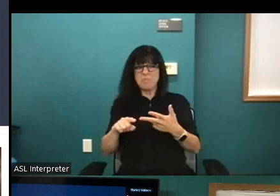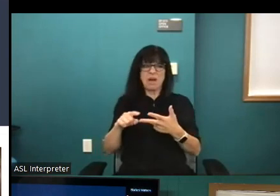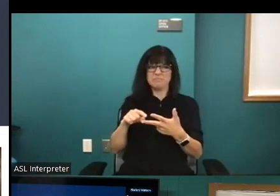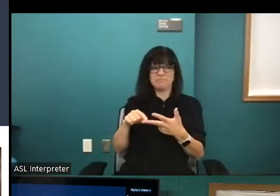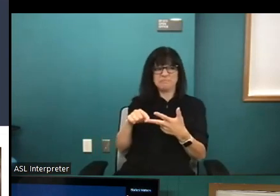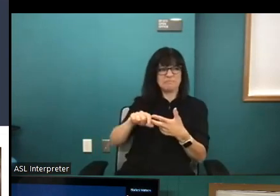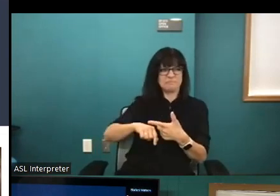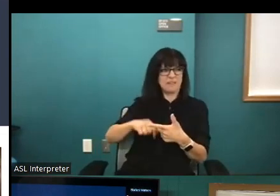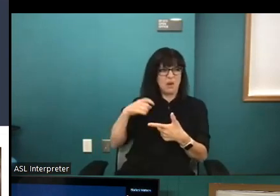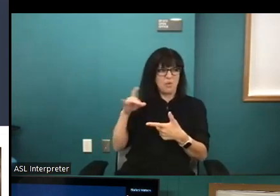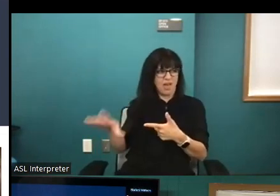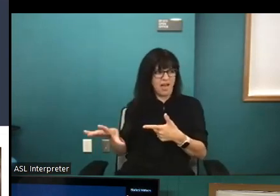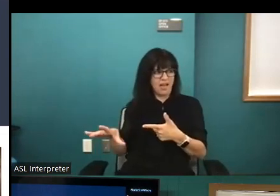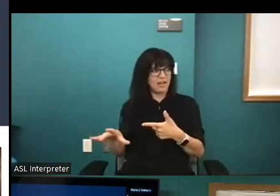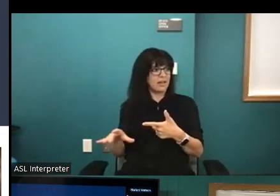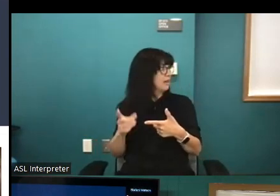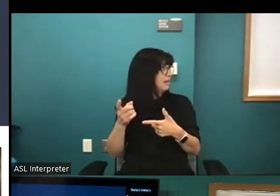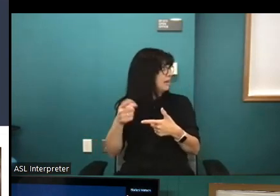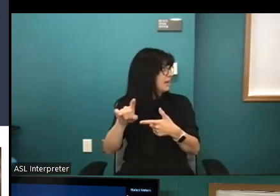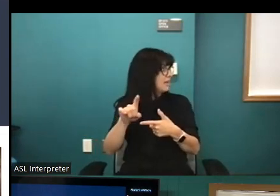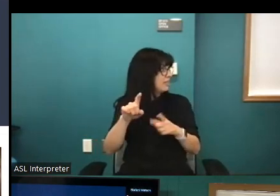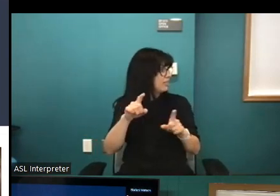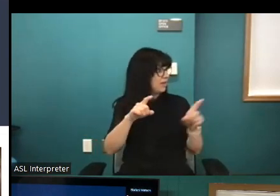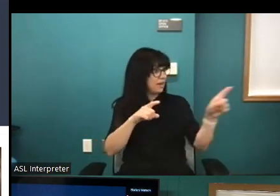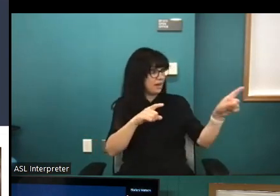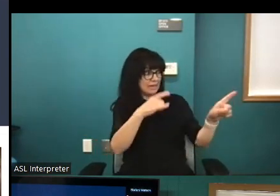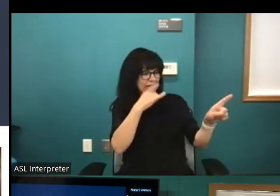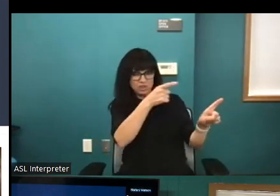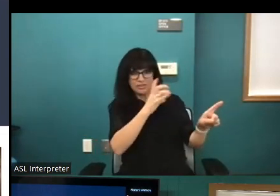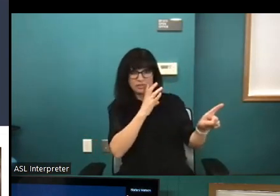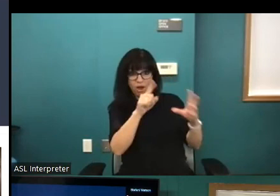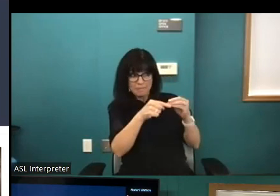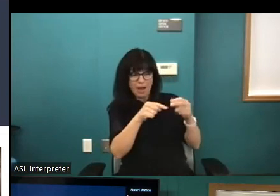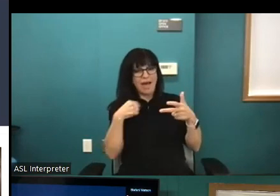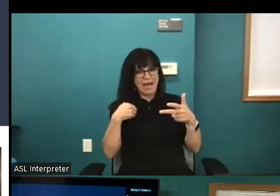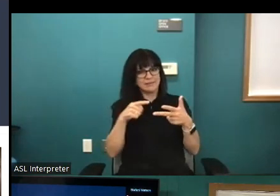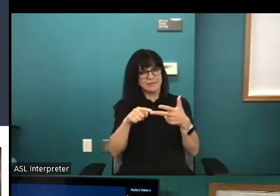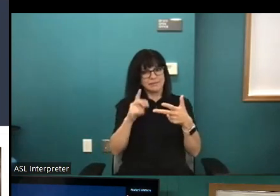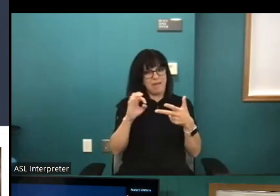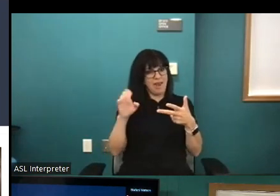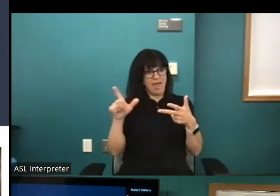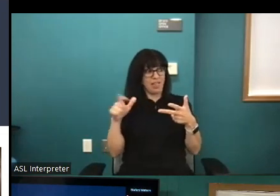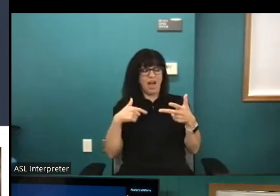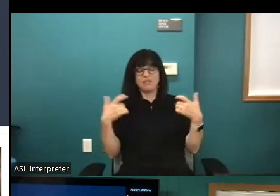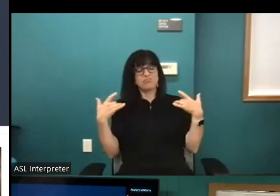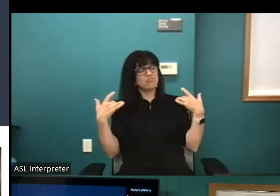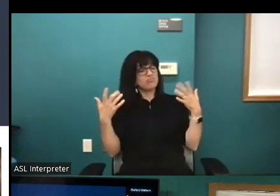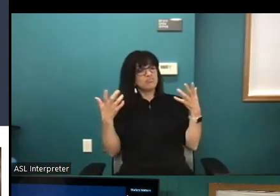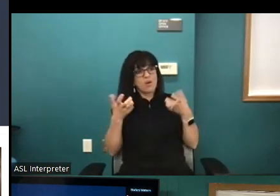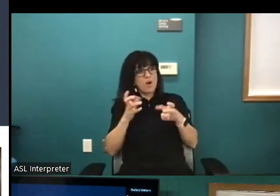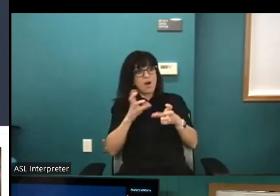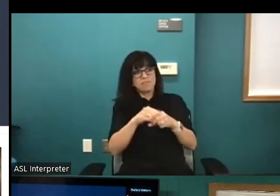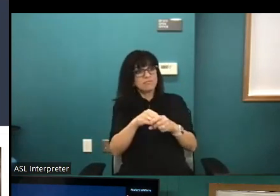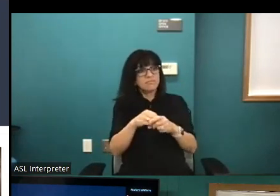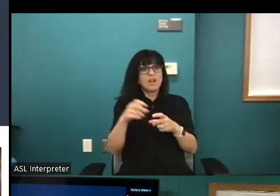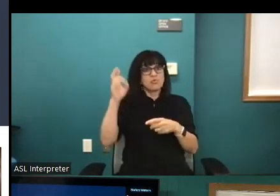personally, I don't like it. And the kid that had to get reimplanted had Meadow, and I think honestly, she's a big reason why I'm like, I don't touch it. I don't go there. And there are lots